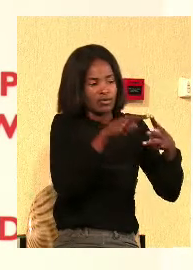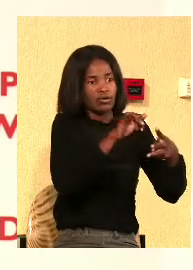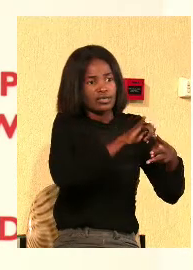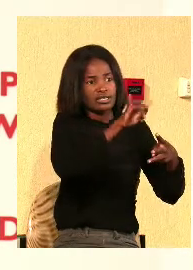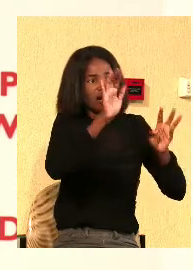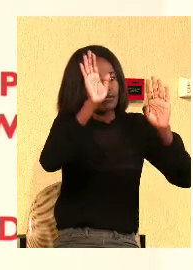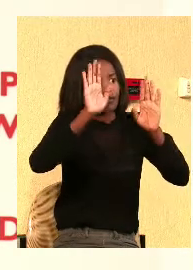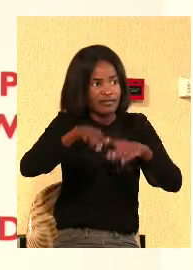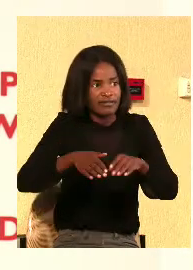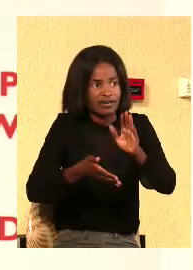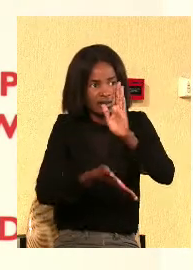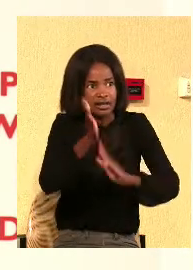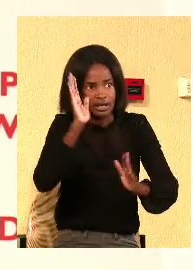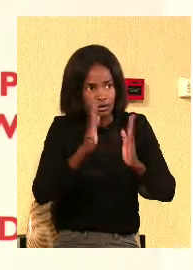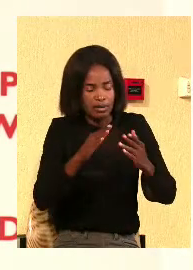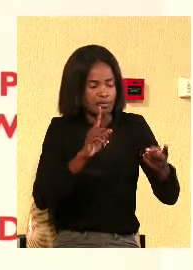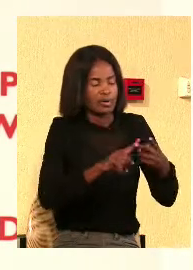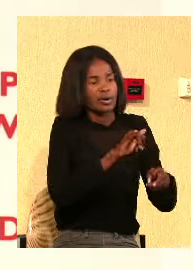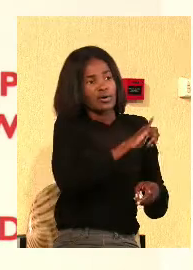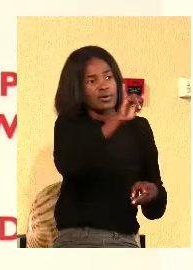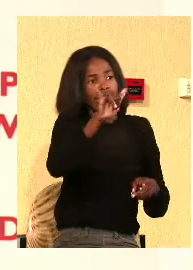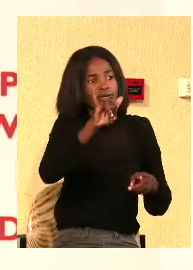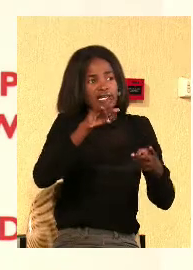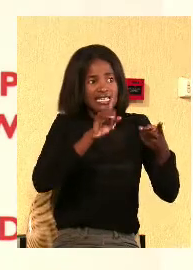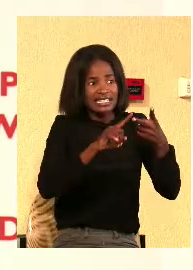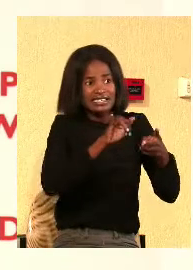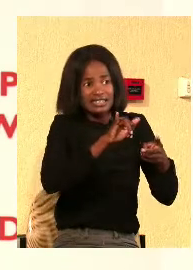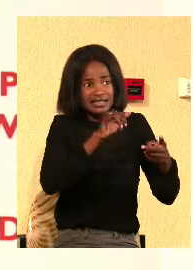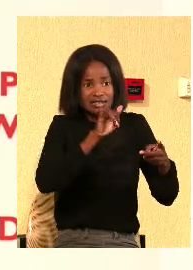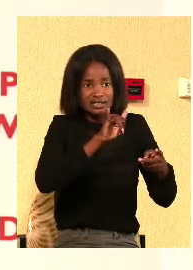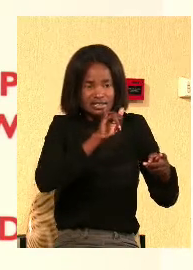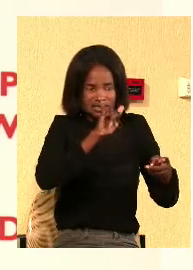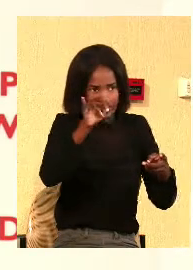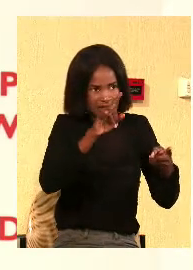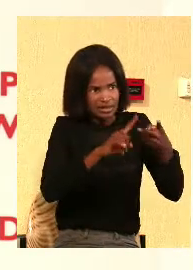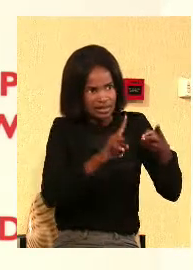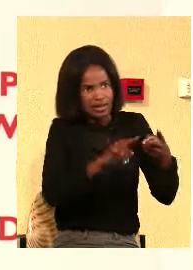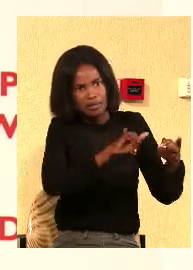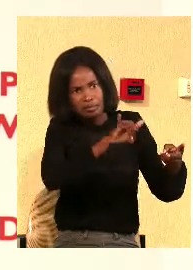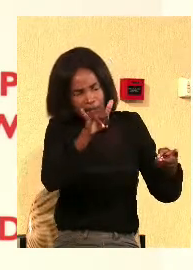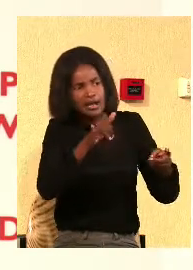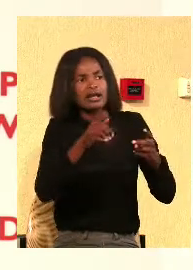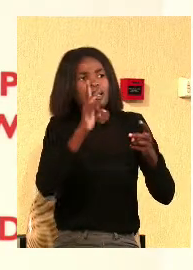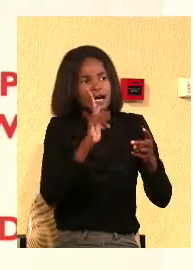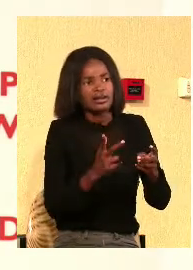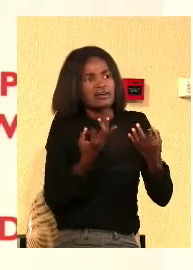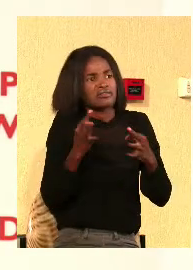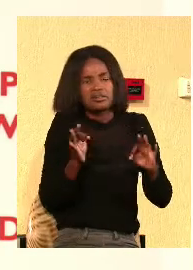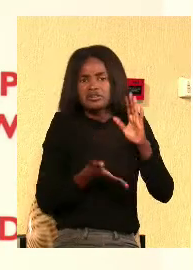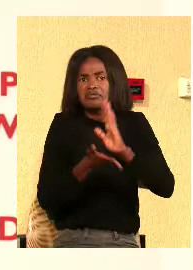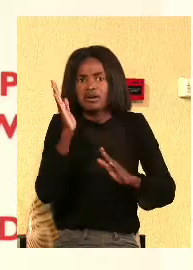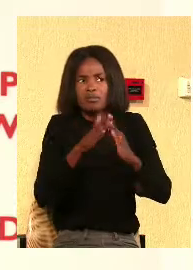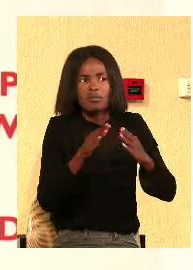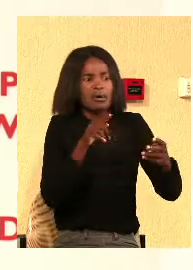mistake. And I think it has to do with the way we communicated with the airline, because even